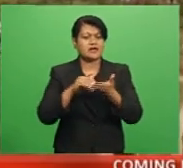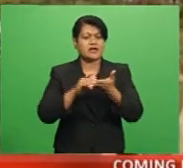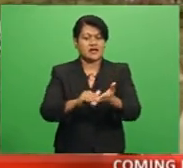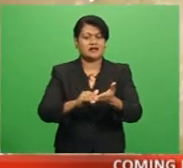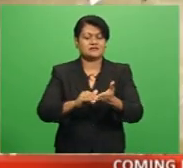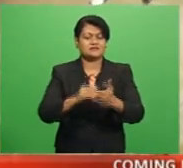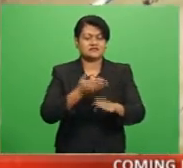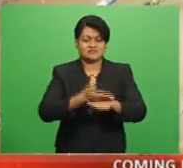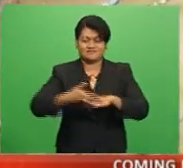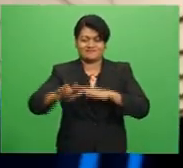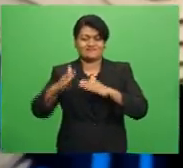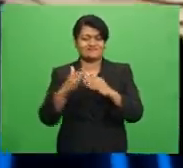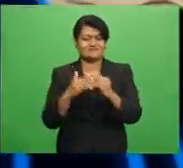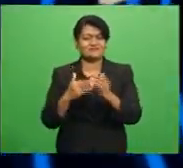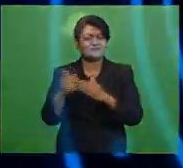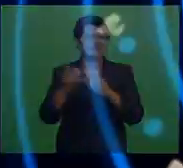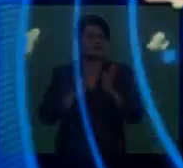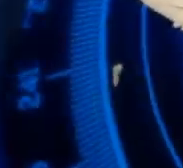agriculture.